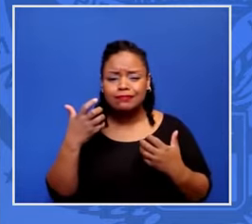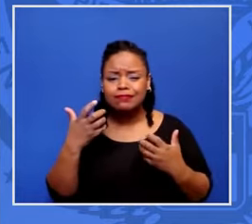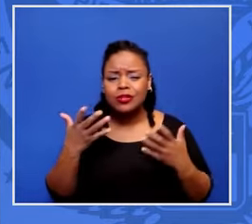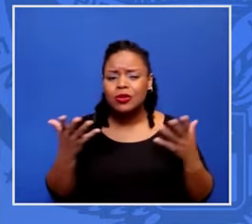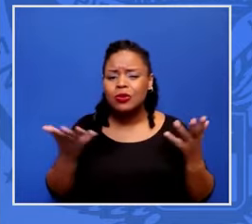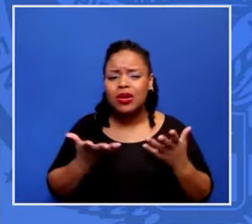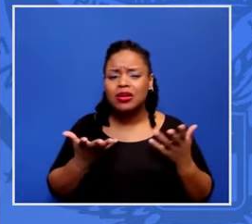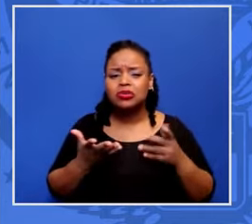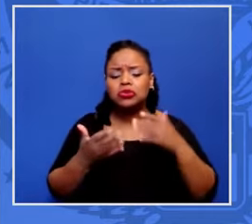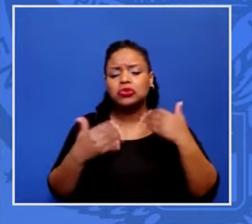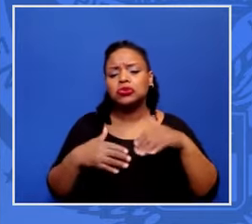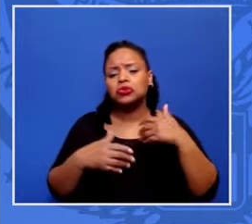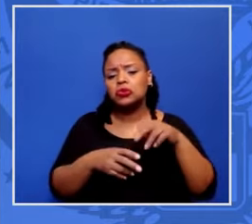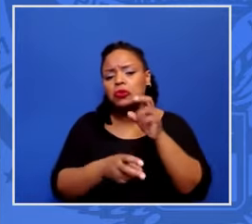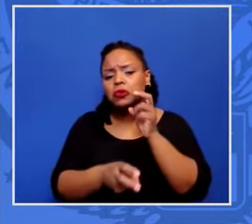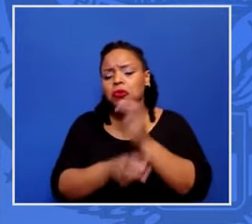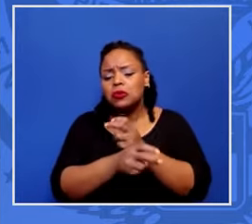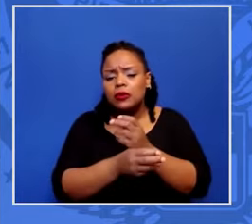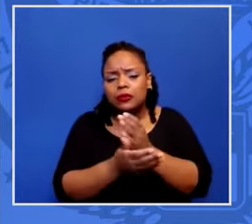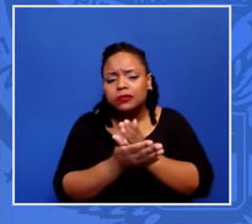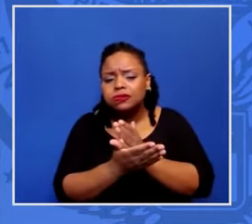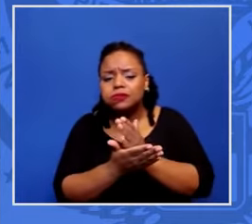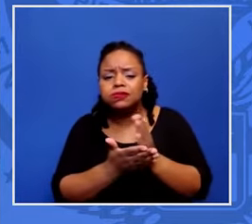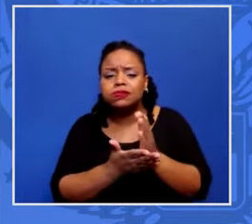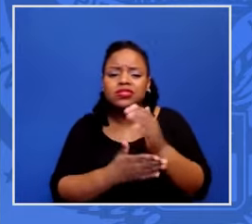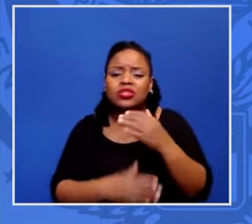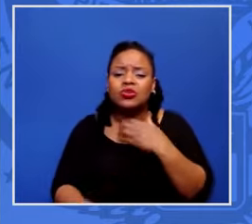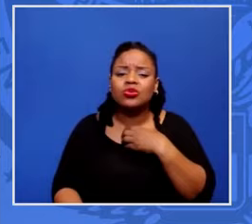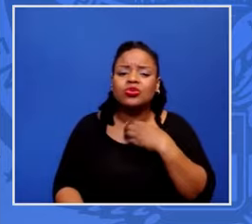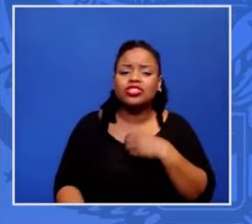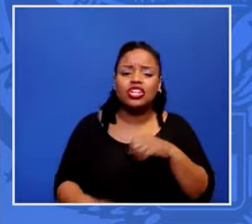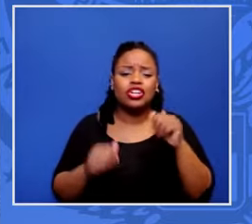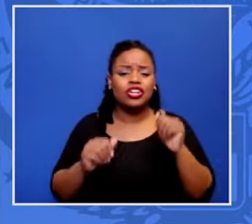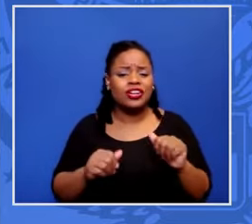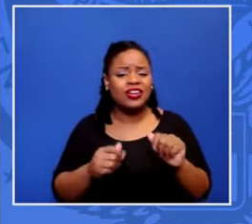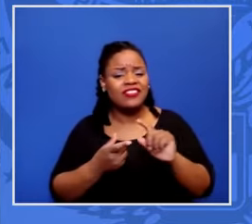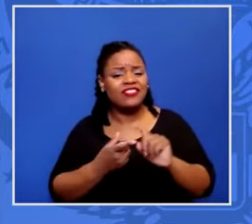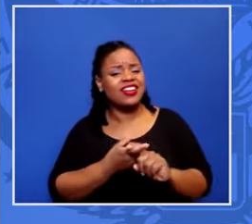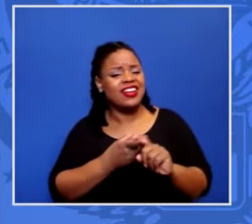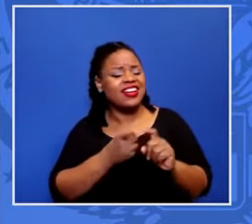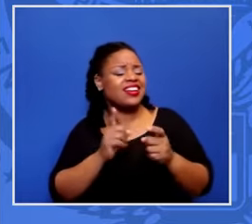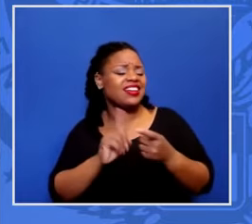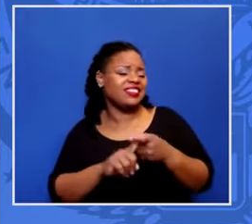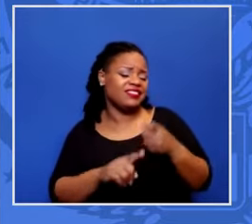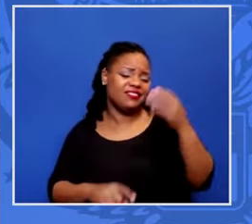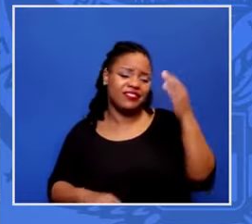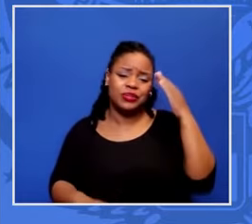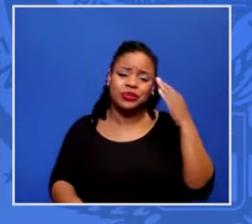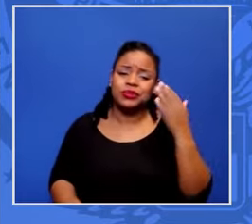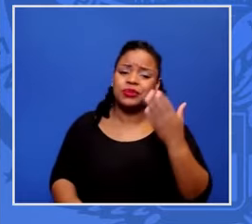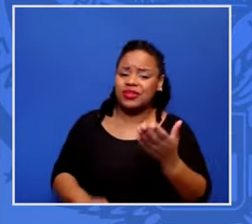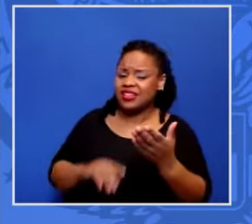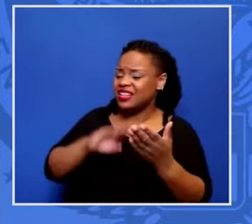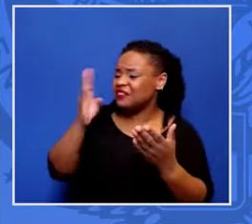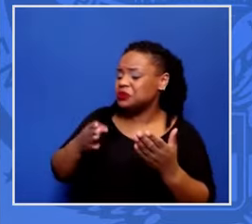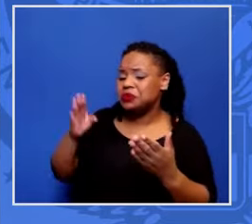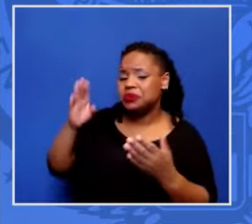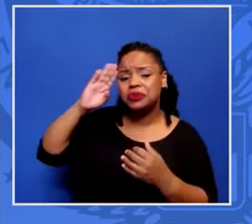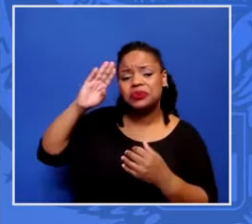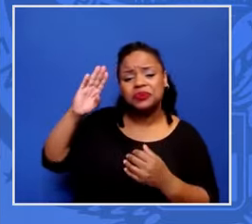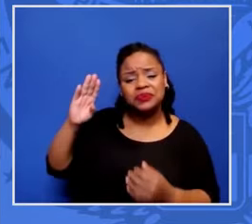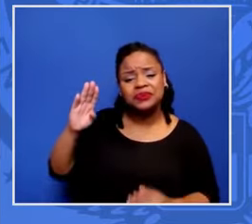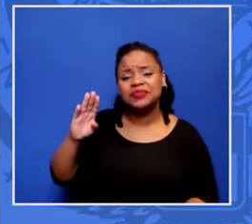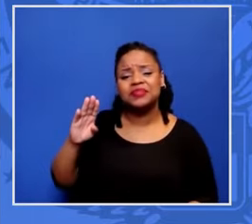I wish that I'd have been the friend that Billy never knew. I think it's time to come together.